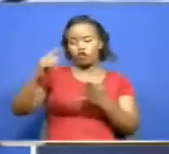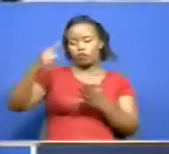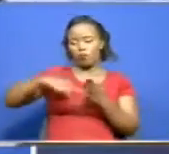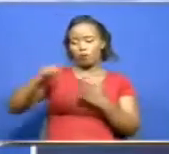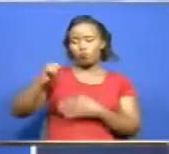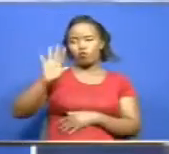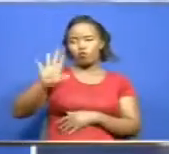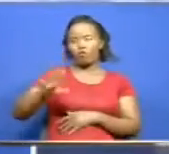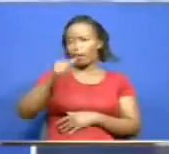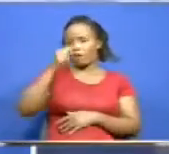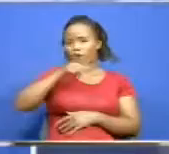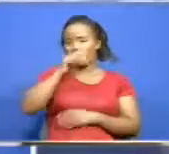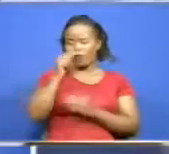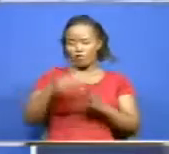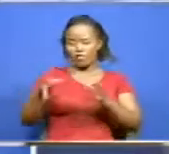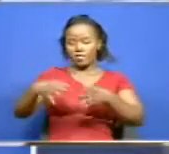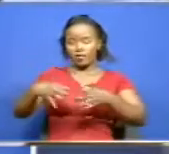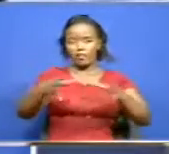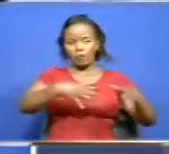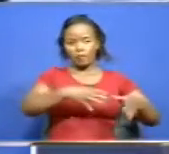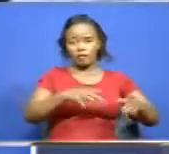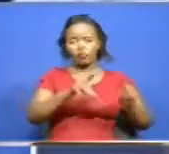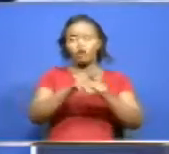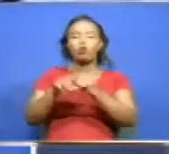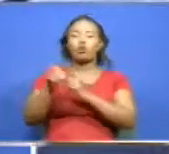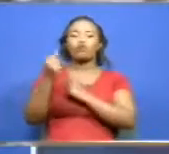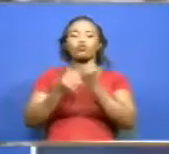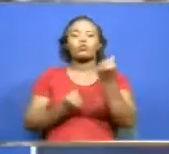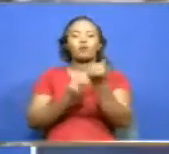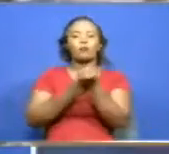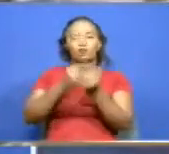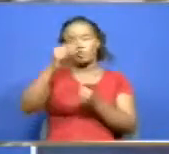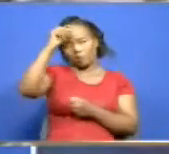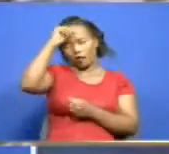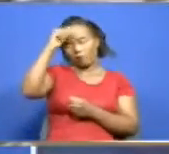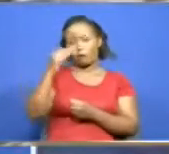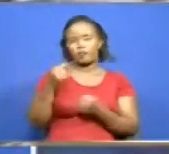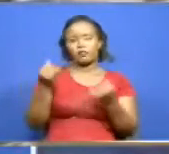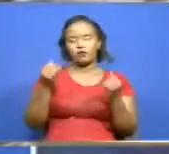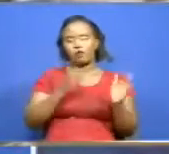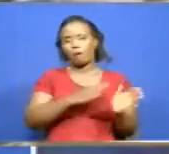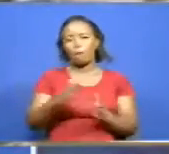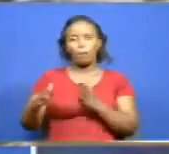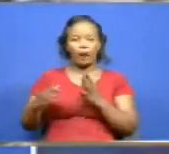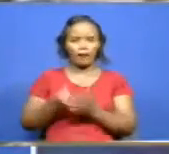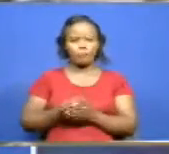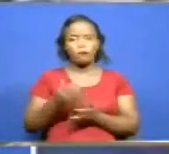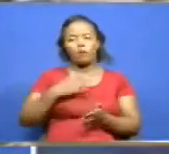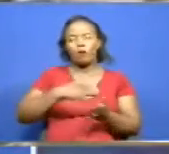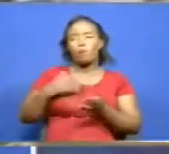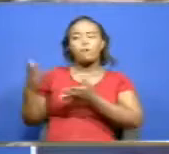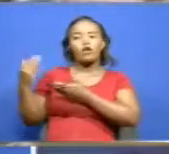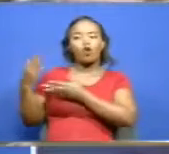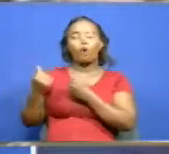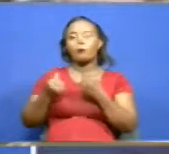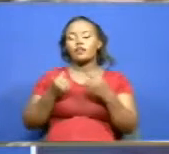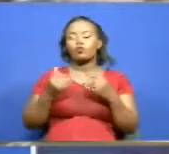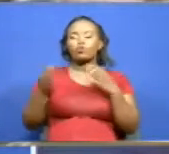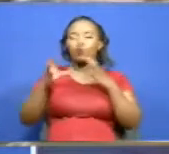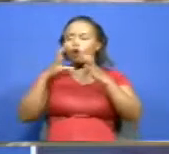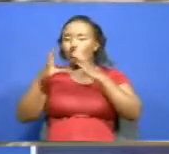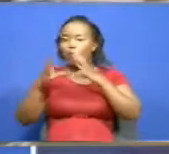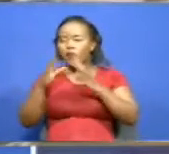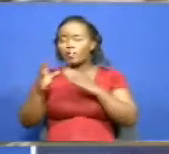kibinafsi kuagiza dozi hizo na kupiga jeki juhudi za serikali. I'm hoping to speak with the CS of Health today